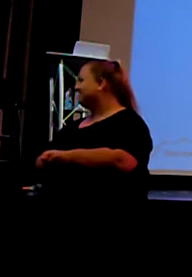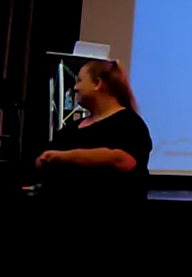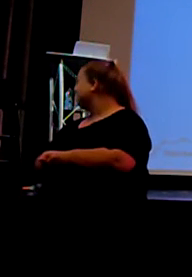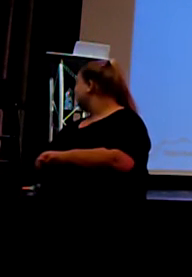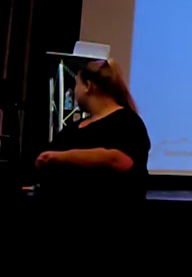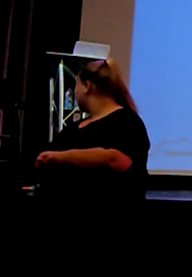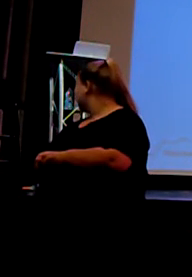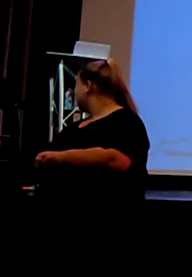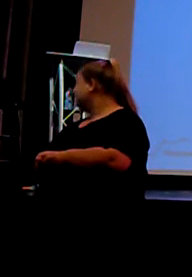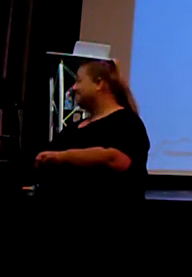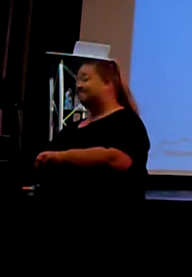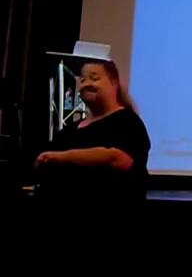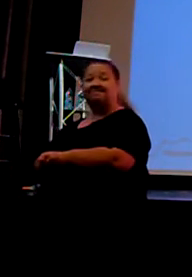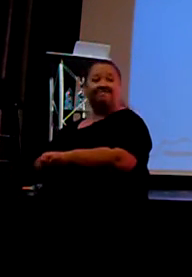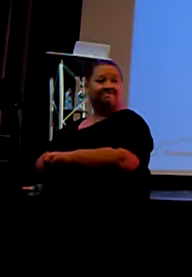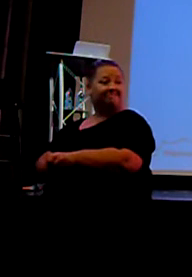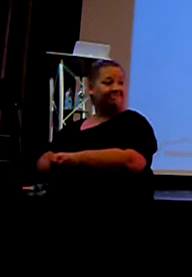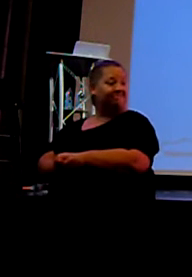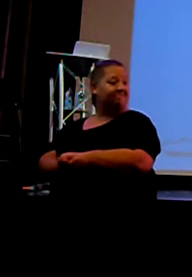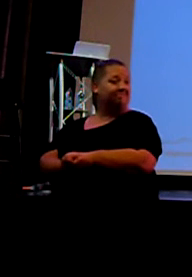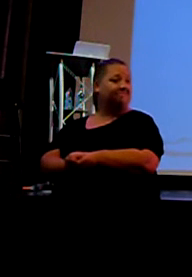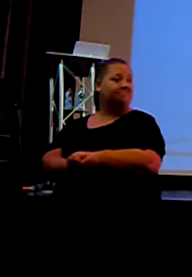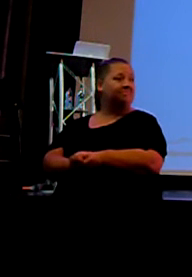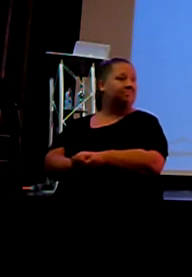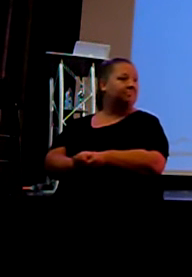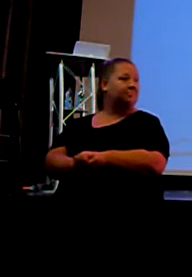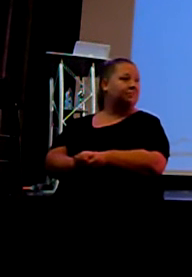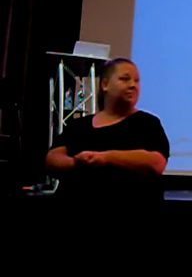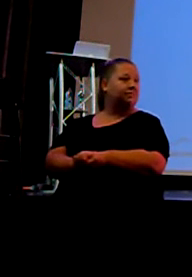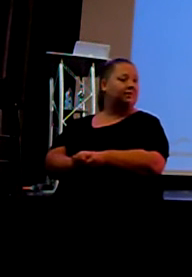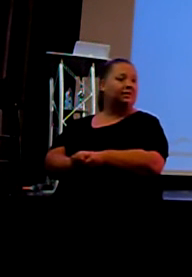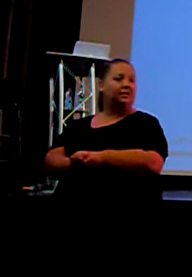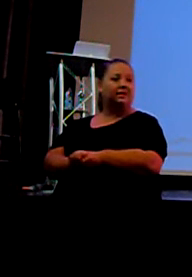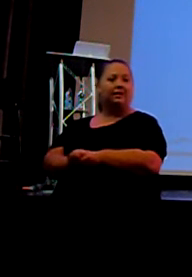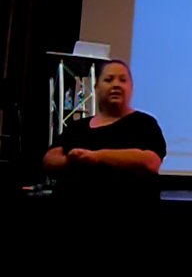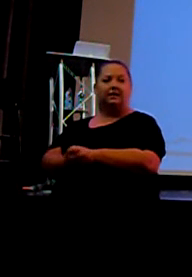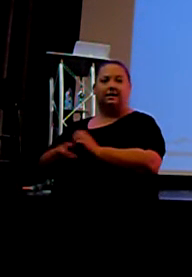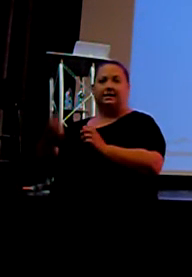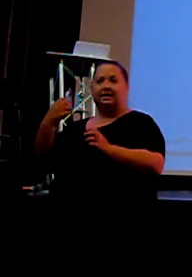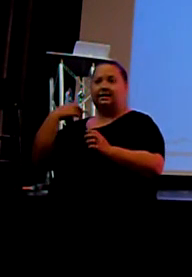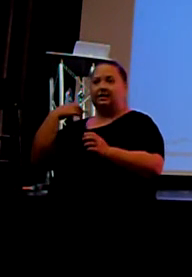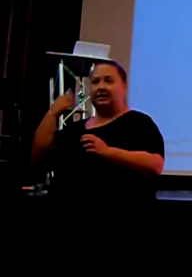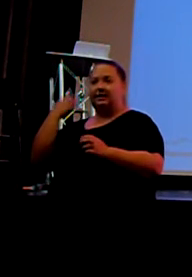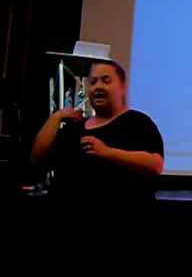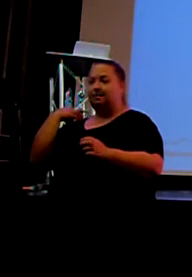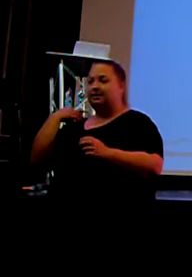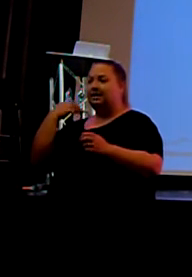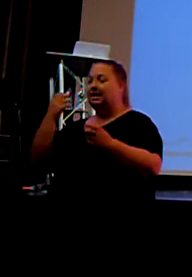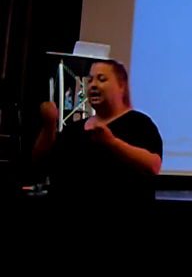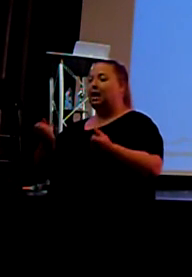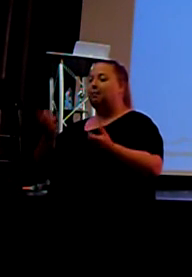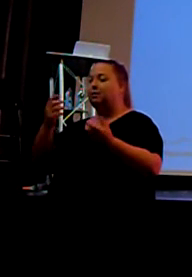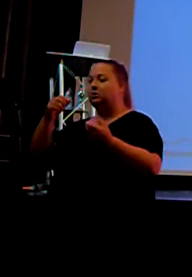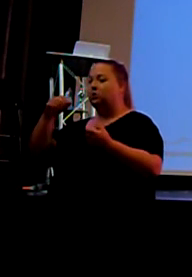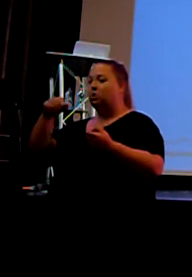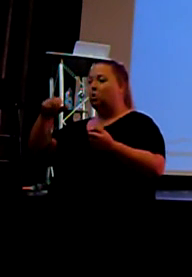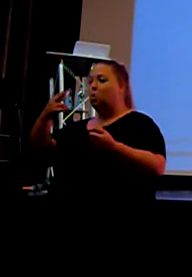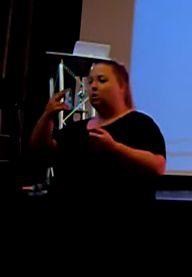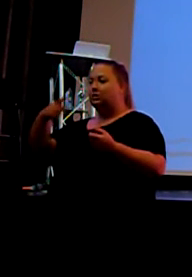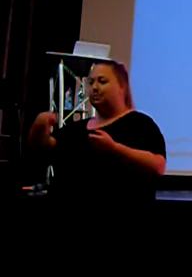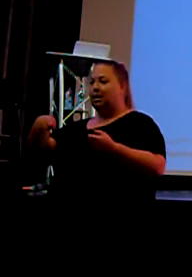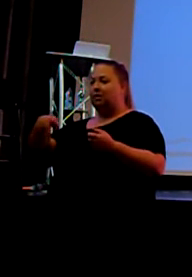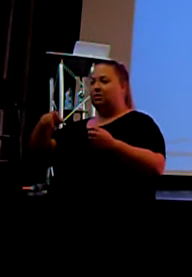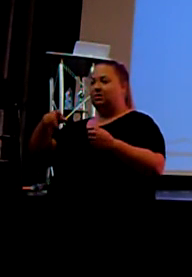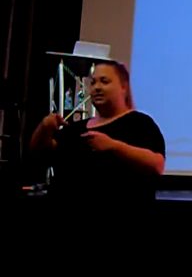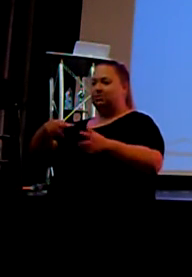Captain, how much horsepower does it take to push this ship through the ocean?